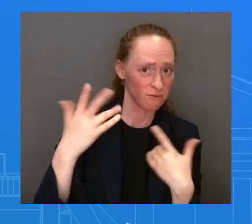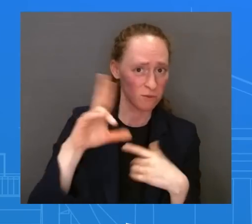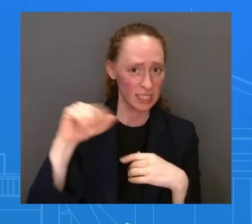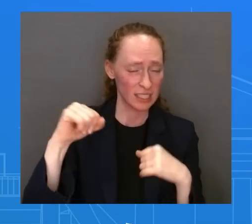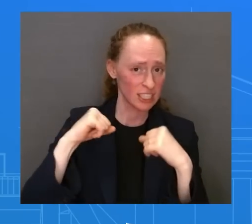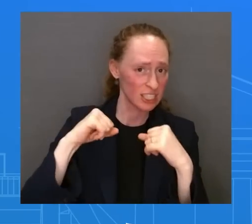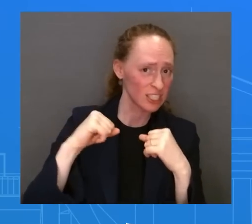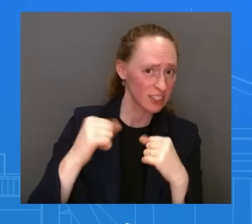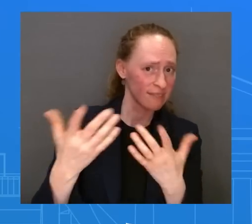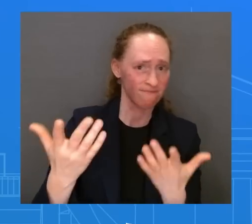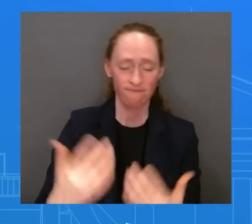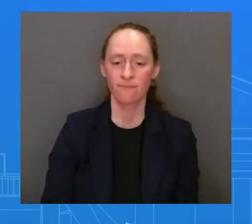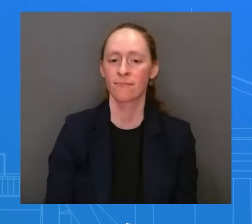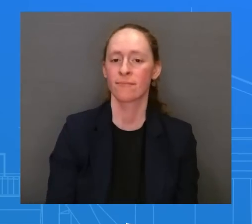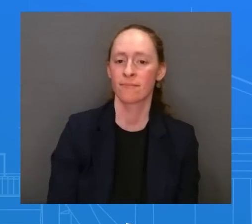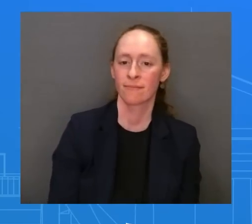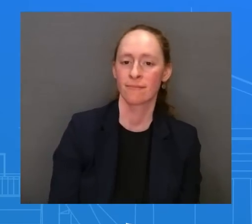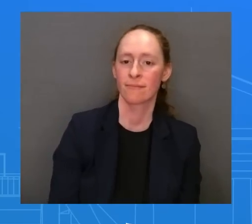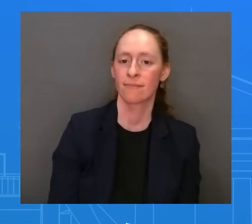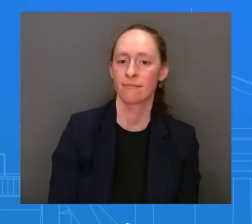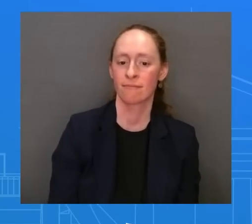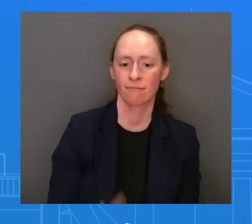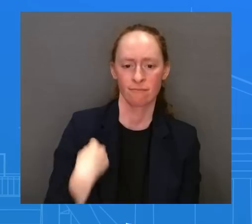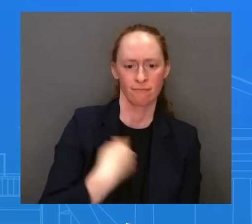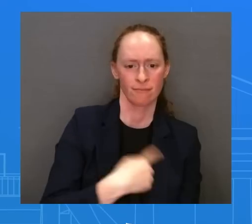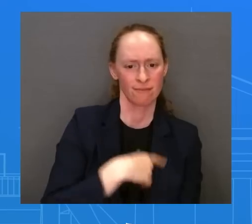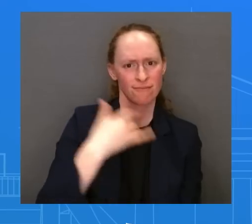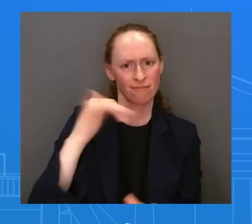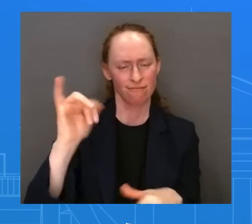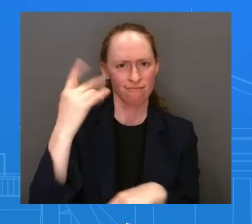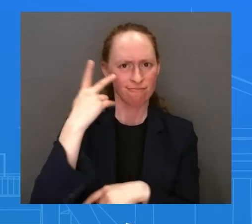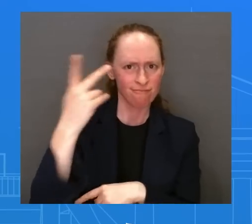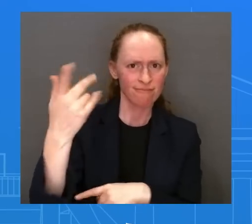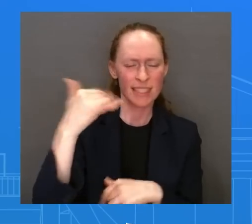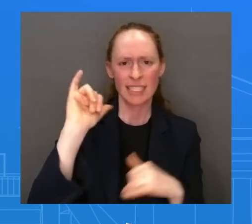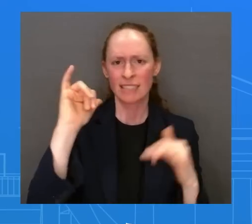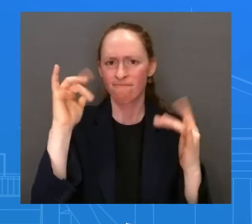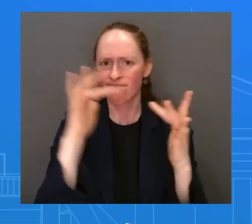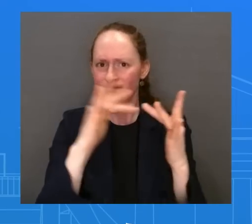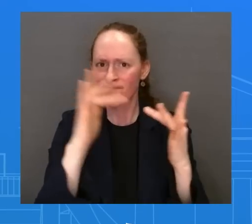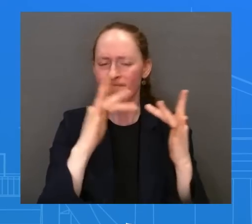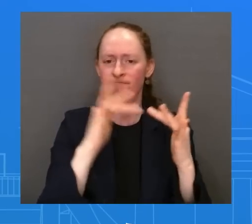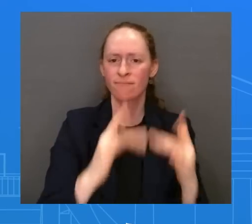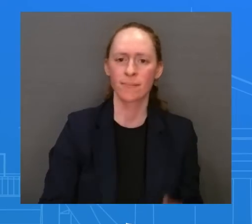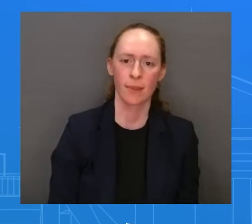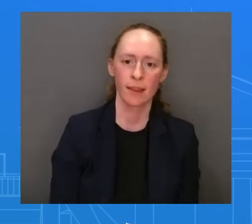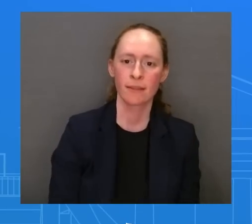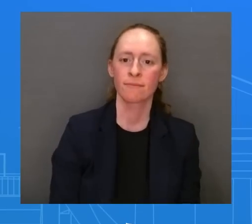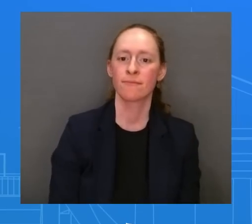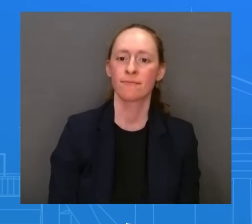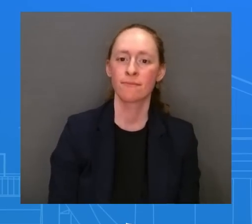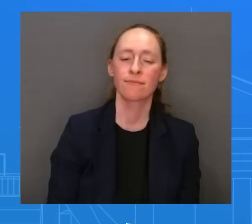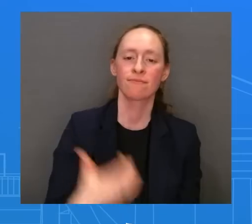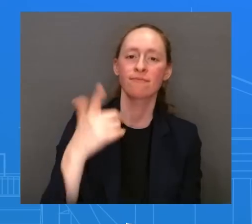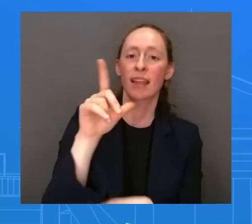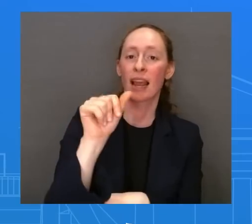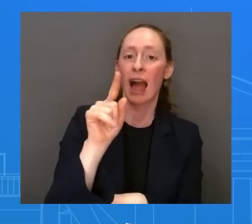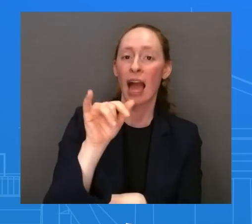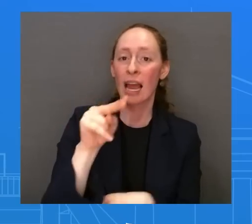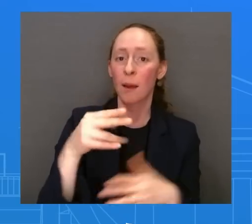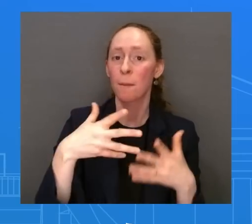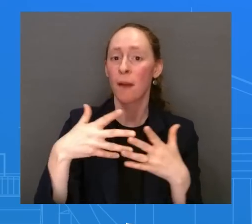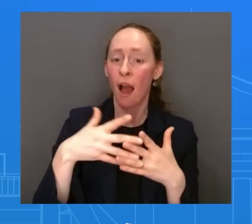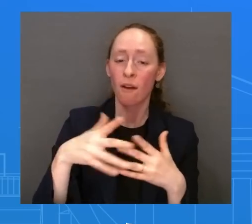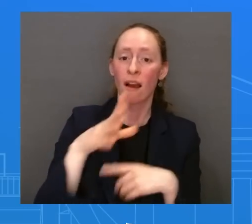in Latin America but also in Africa and they do this in a pretty ham-fisted way with uh with with high interest